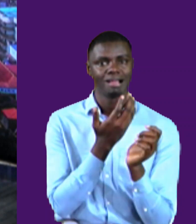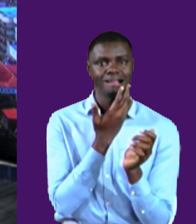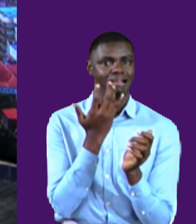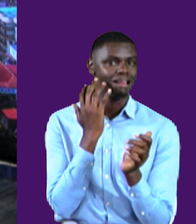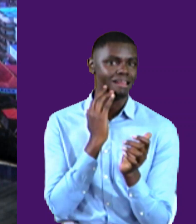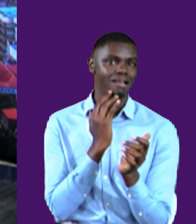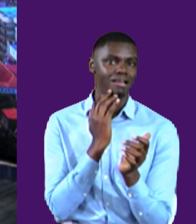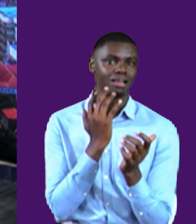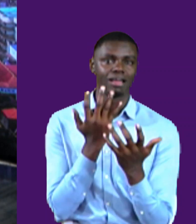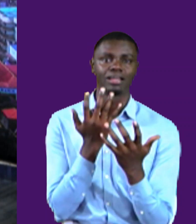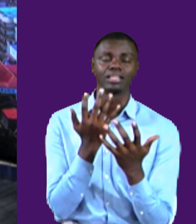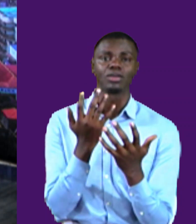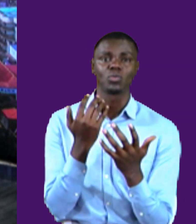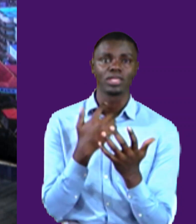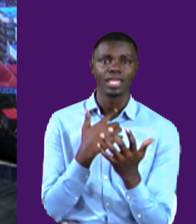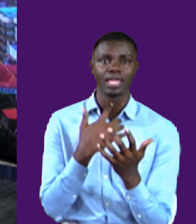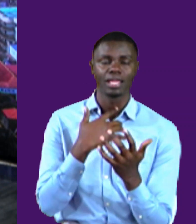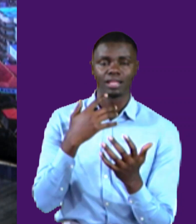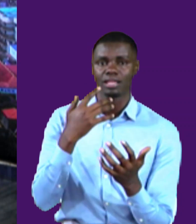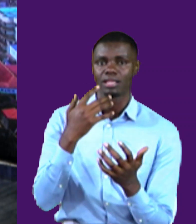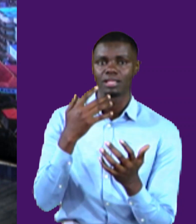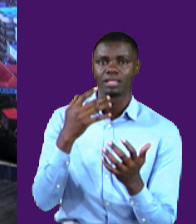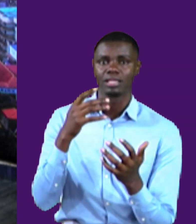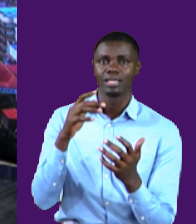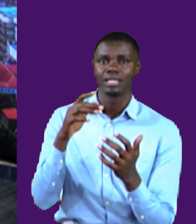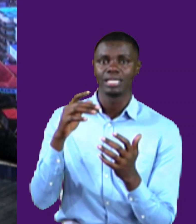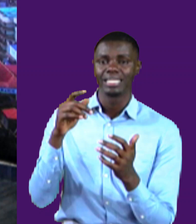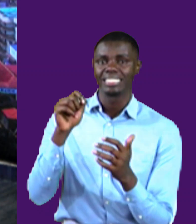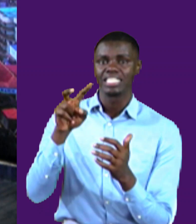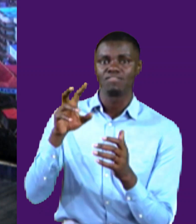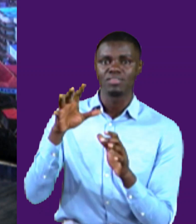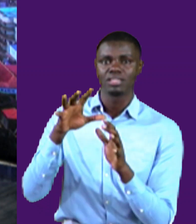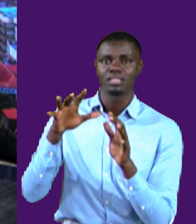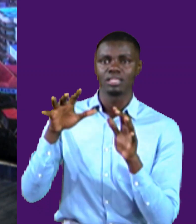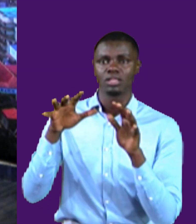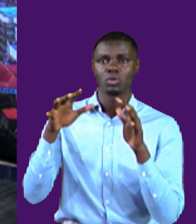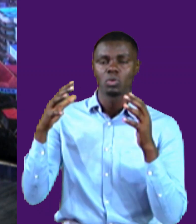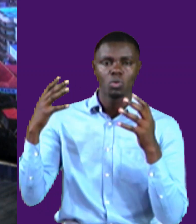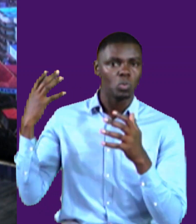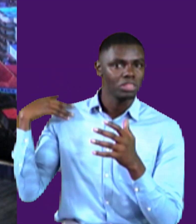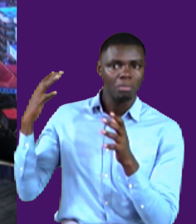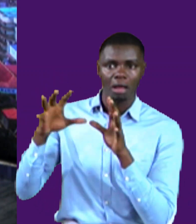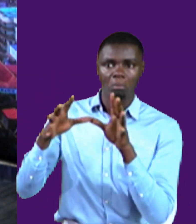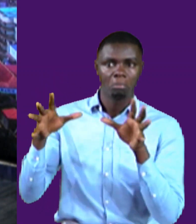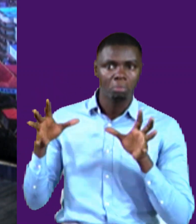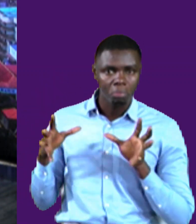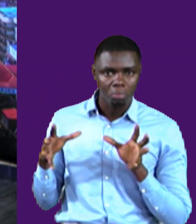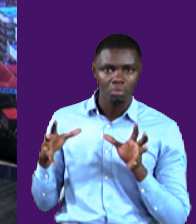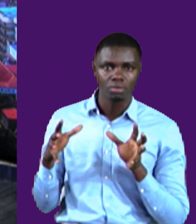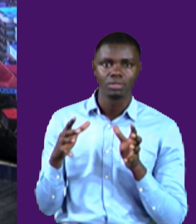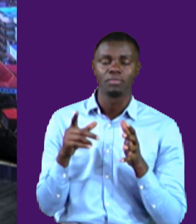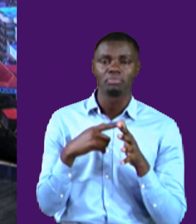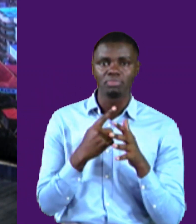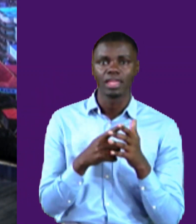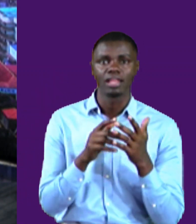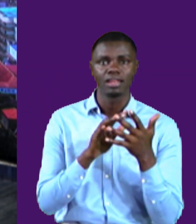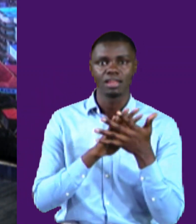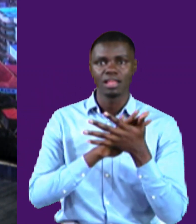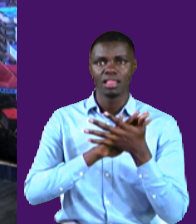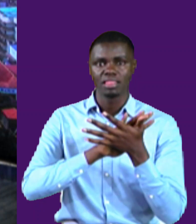tunaitanga TV ya mgongo, and then we came to the flat screen